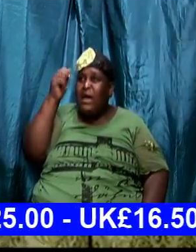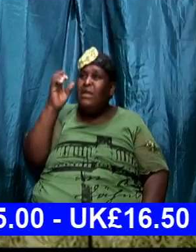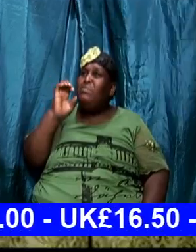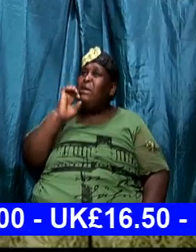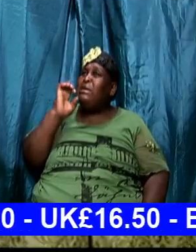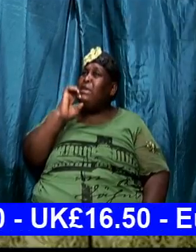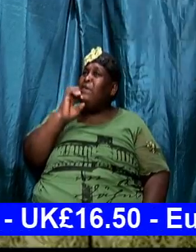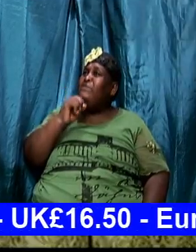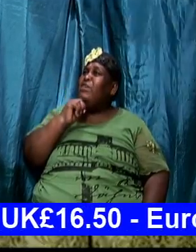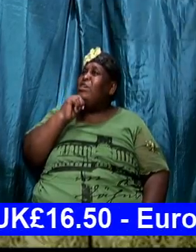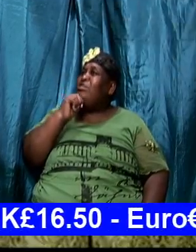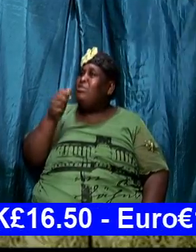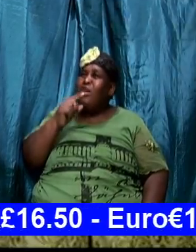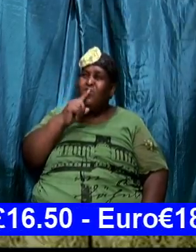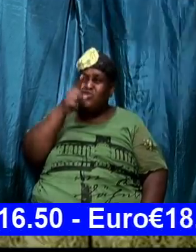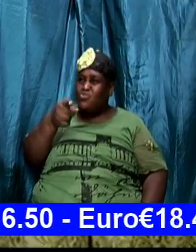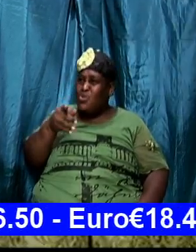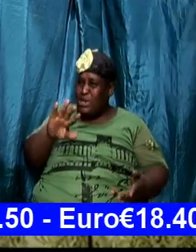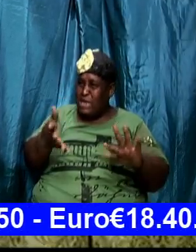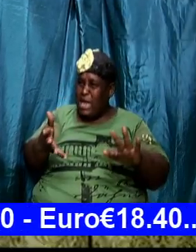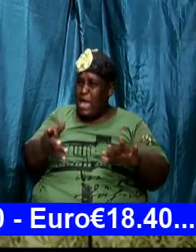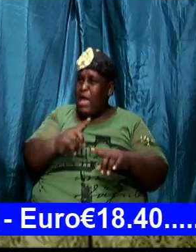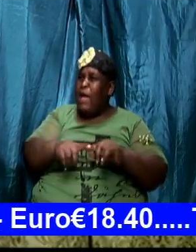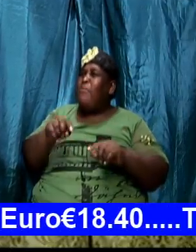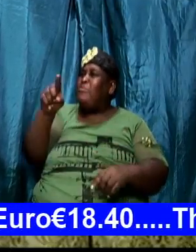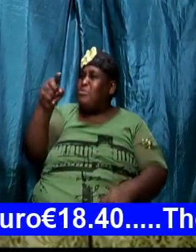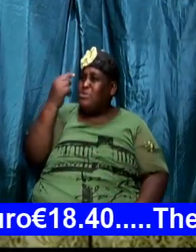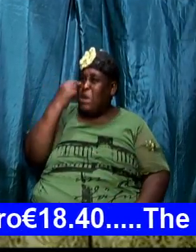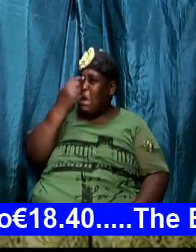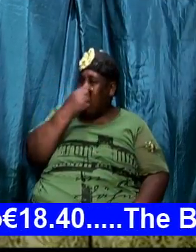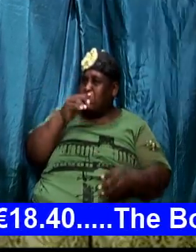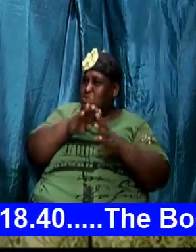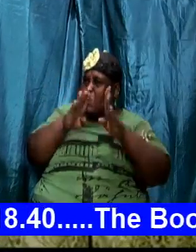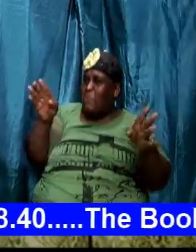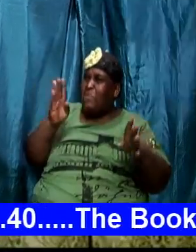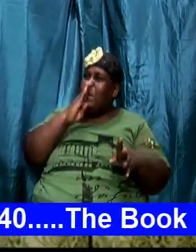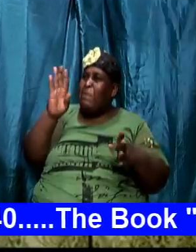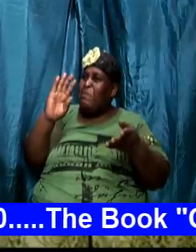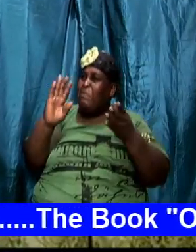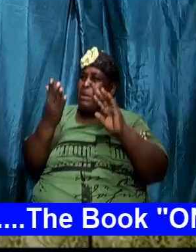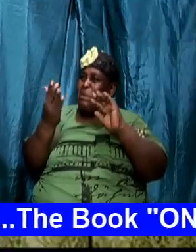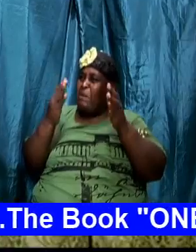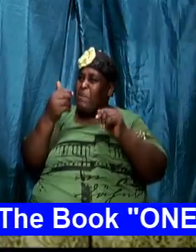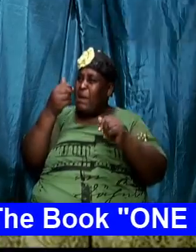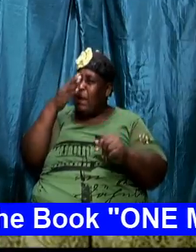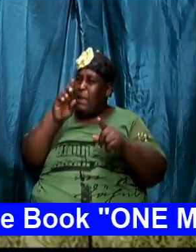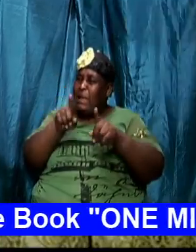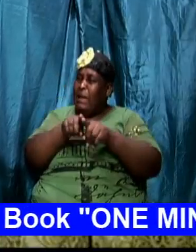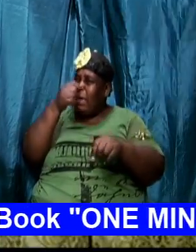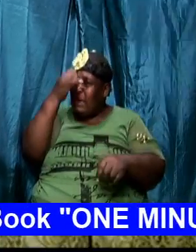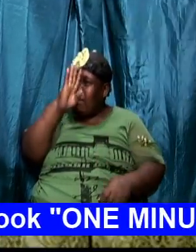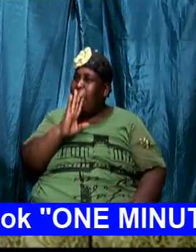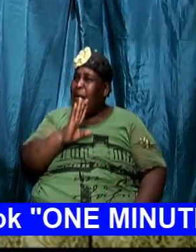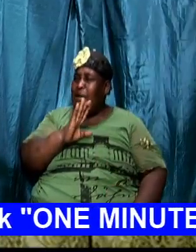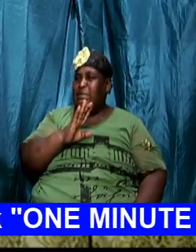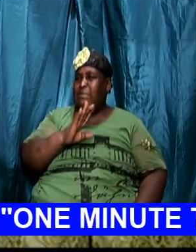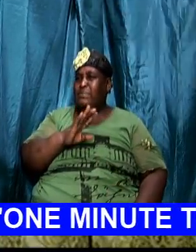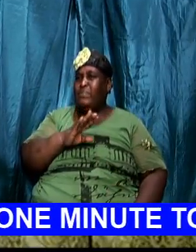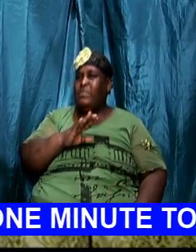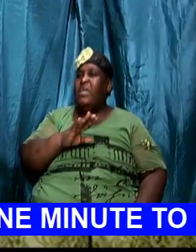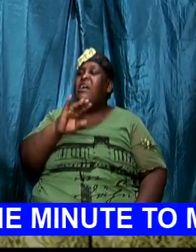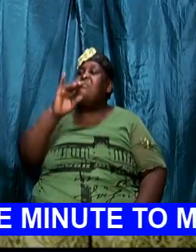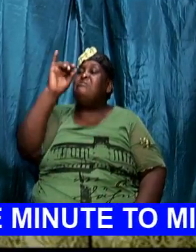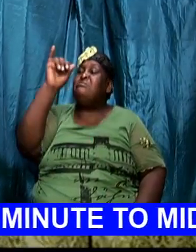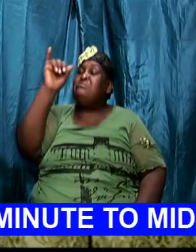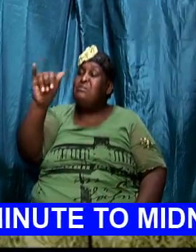are going to be opened. And you shall be like gods. And this and that and all the things. And that